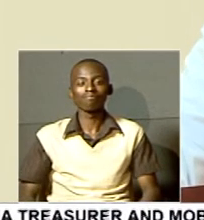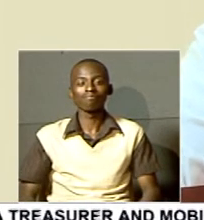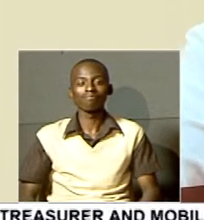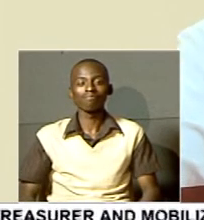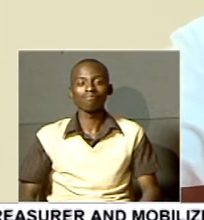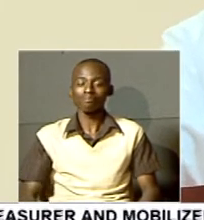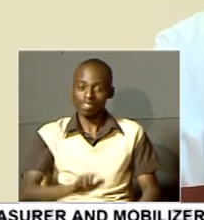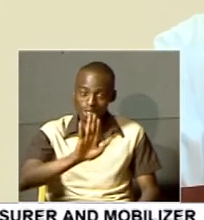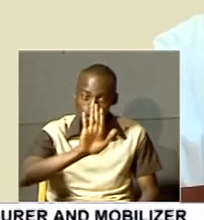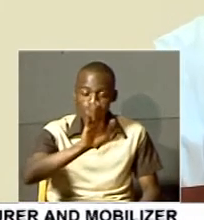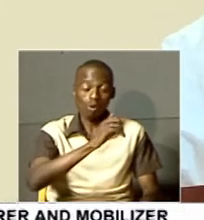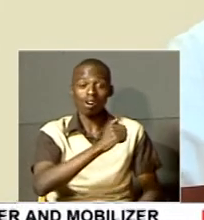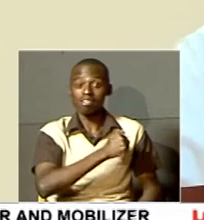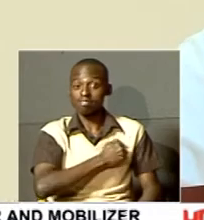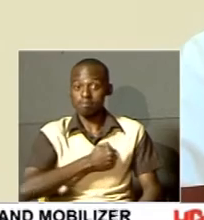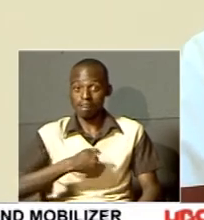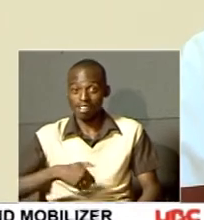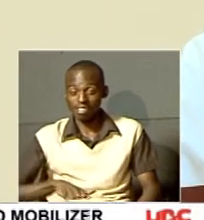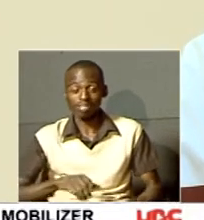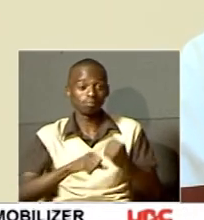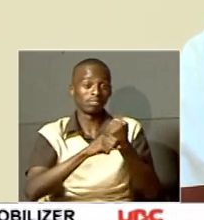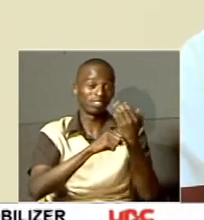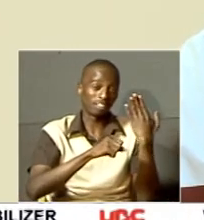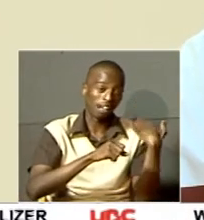Your mothers, your sisters, your uncles,